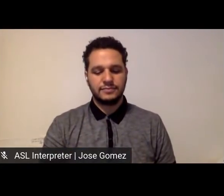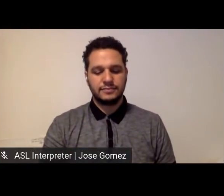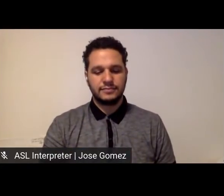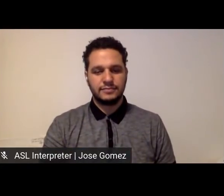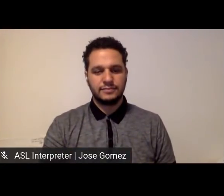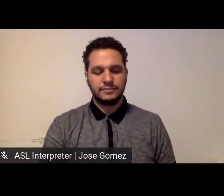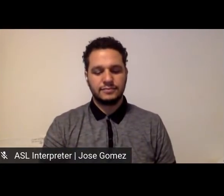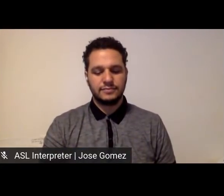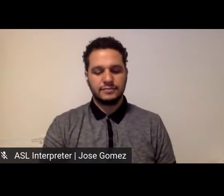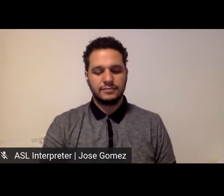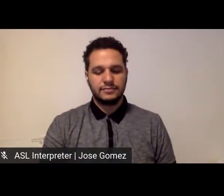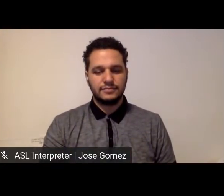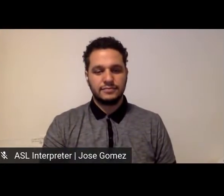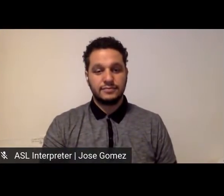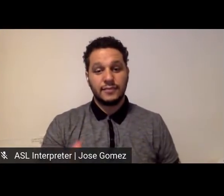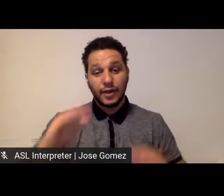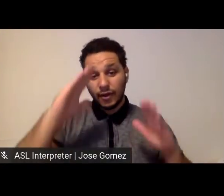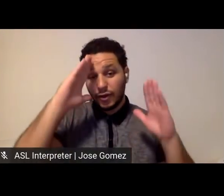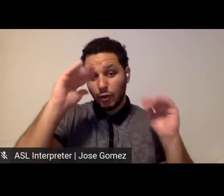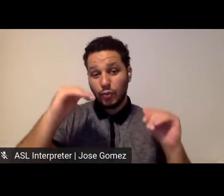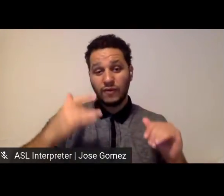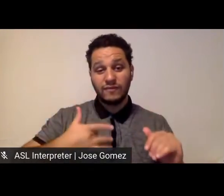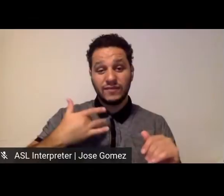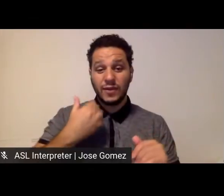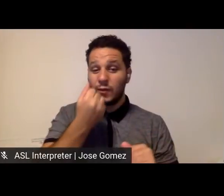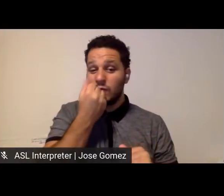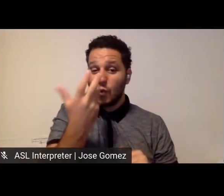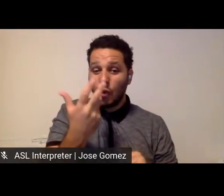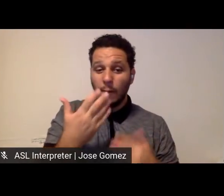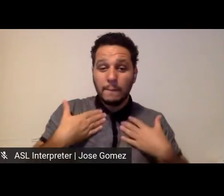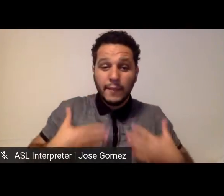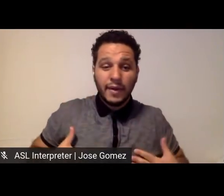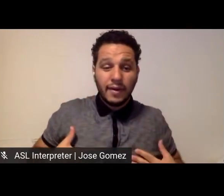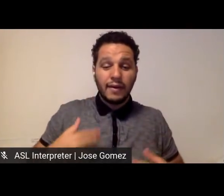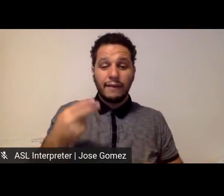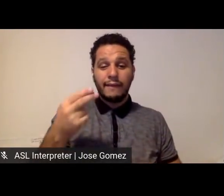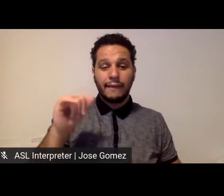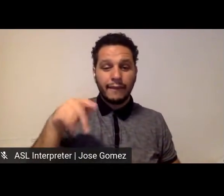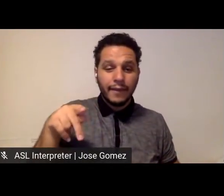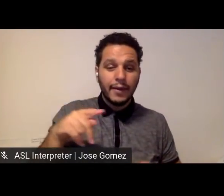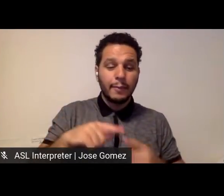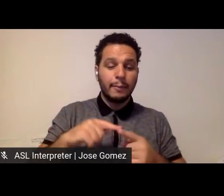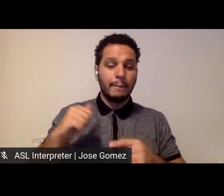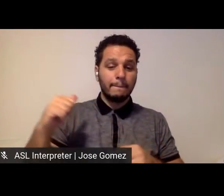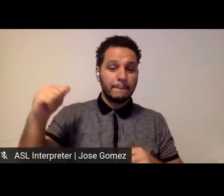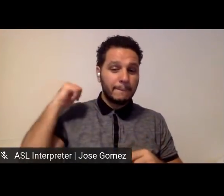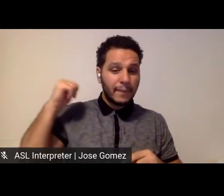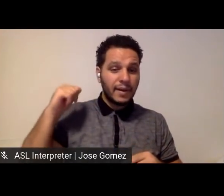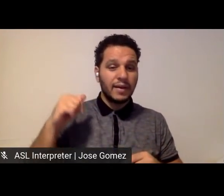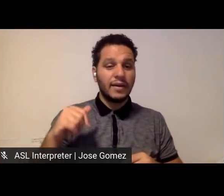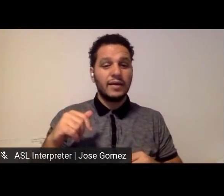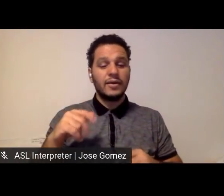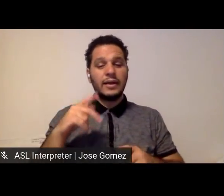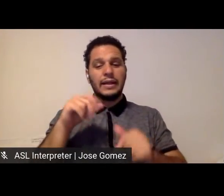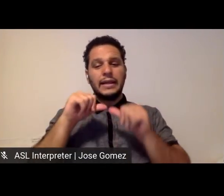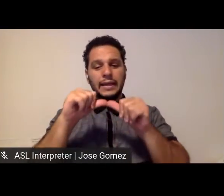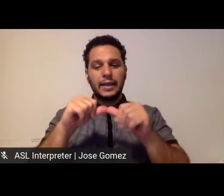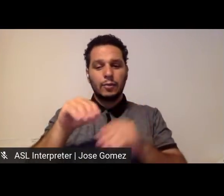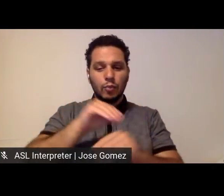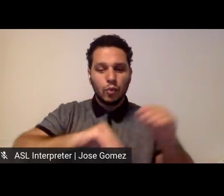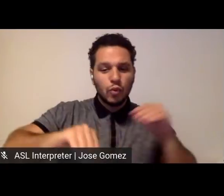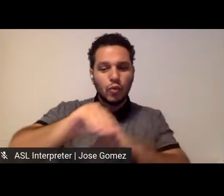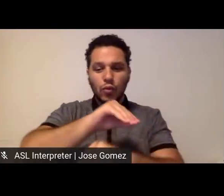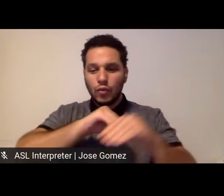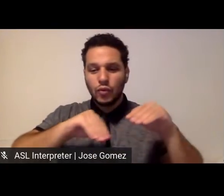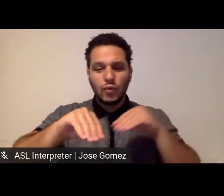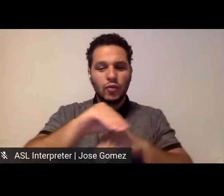Great. I hope you're feeling a little bit warmer in your hips, in your back. You can keep moving around, keep